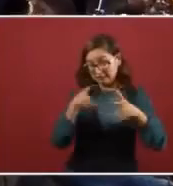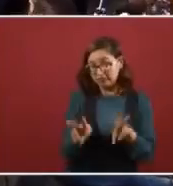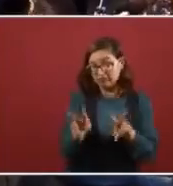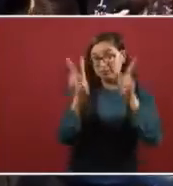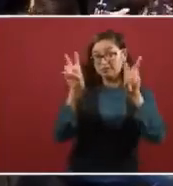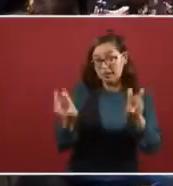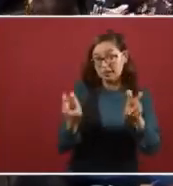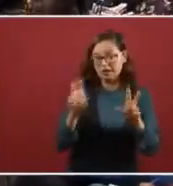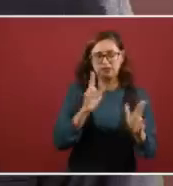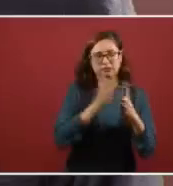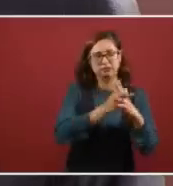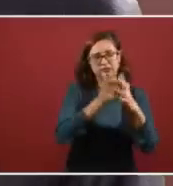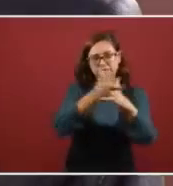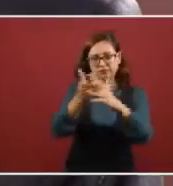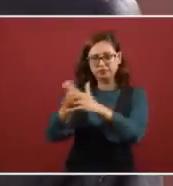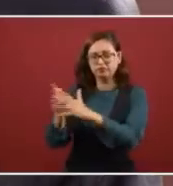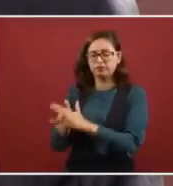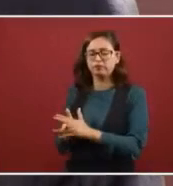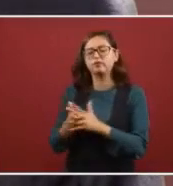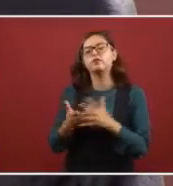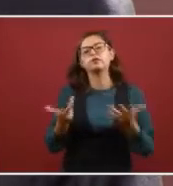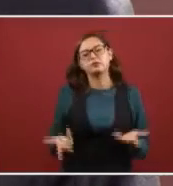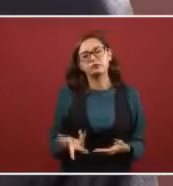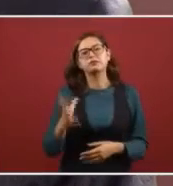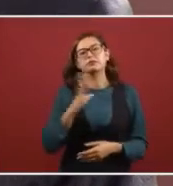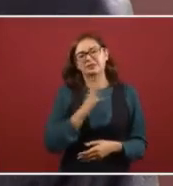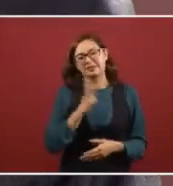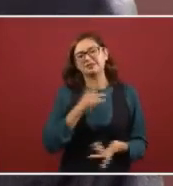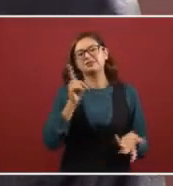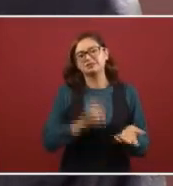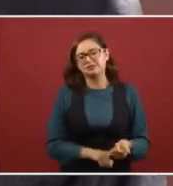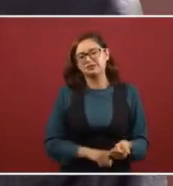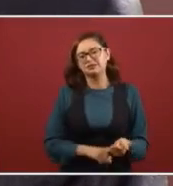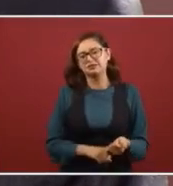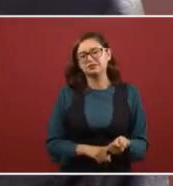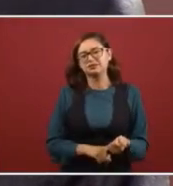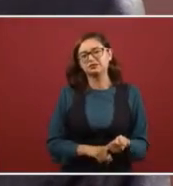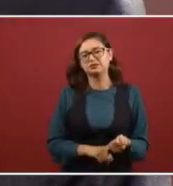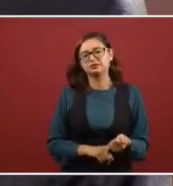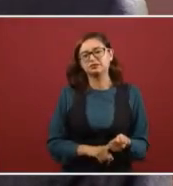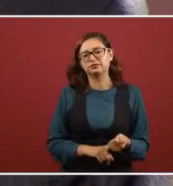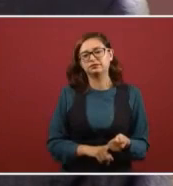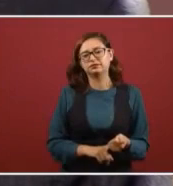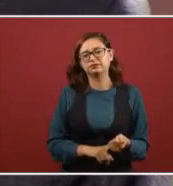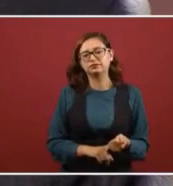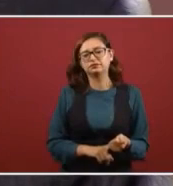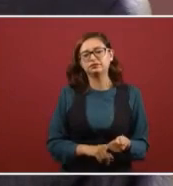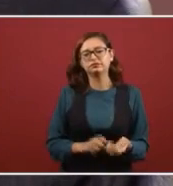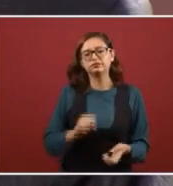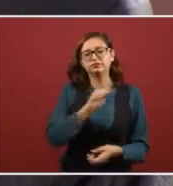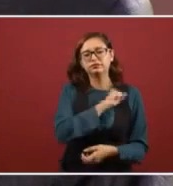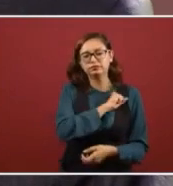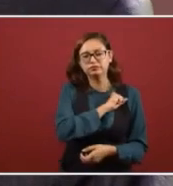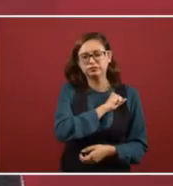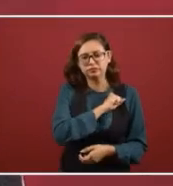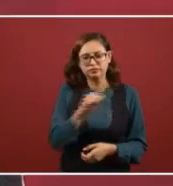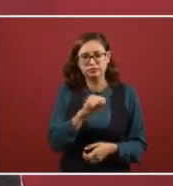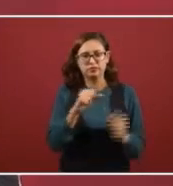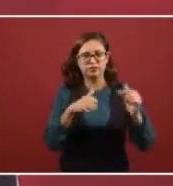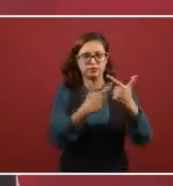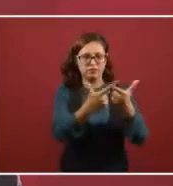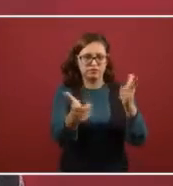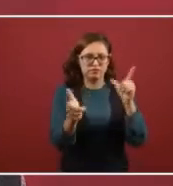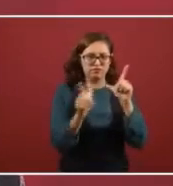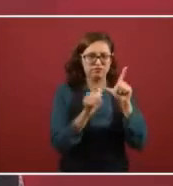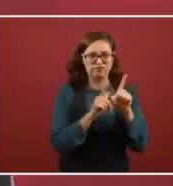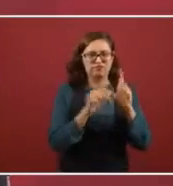to do with está homicides, relacionado is con la related existencia to with the de existence la of llamada the delincuencia delinquency organizada